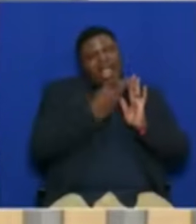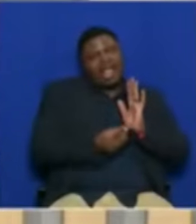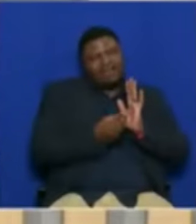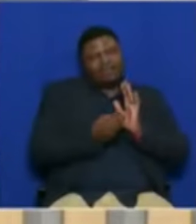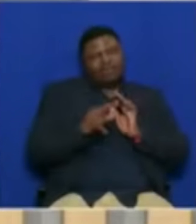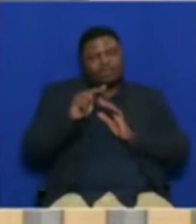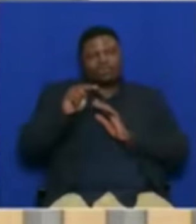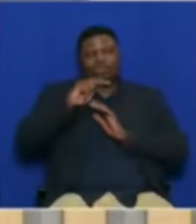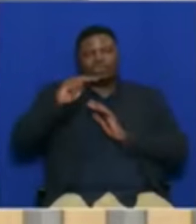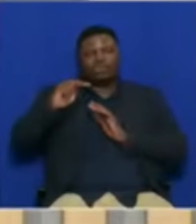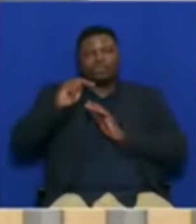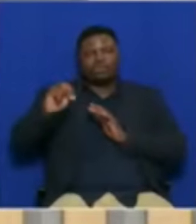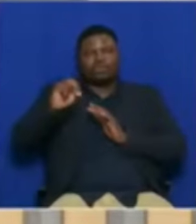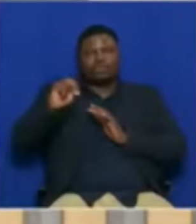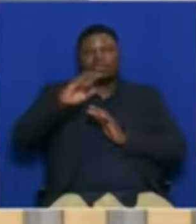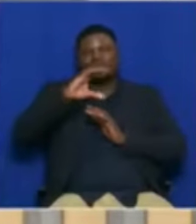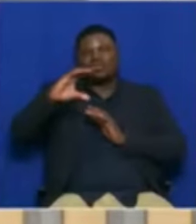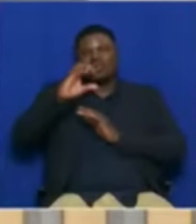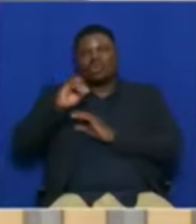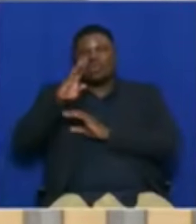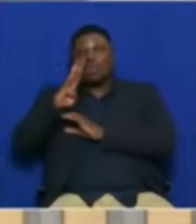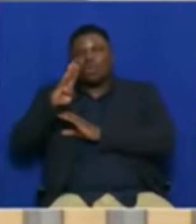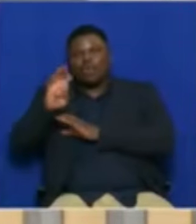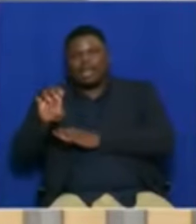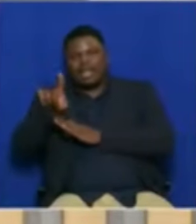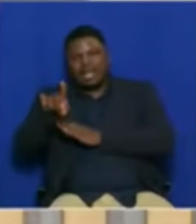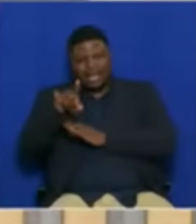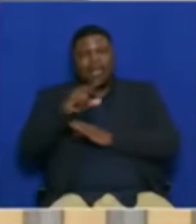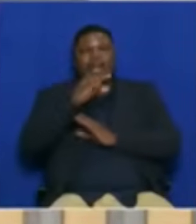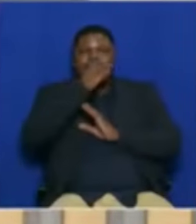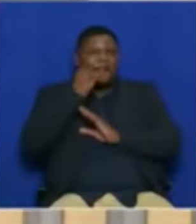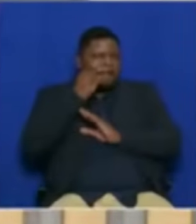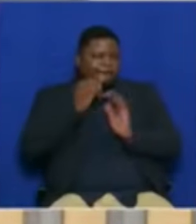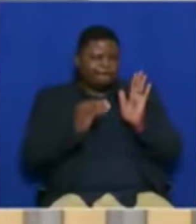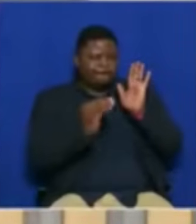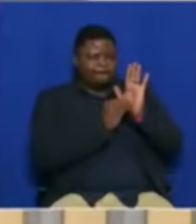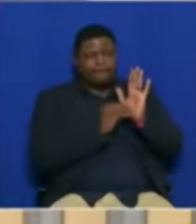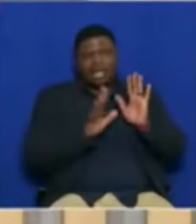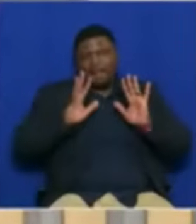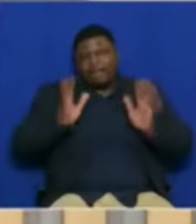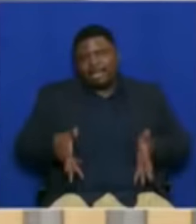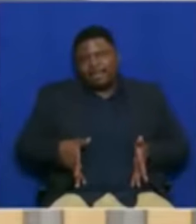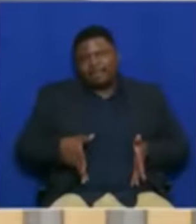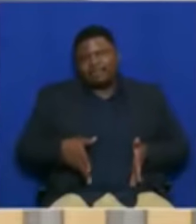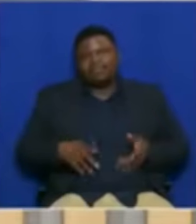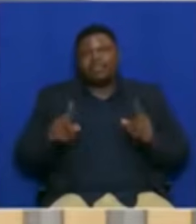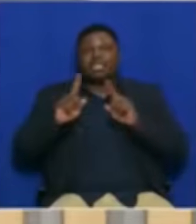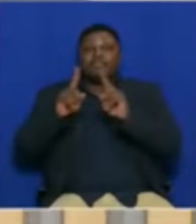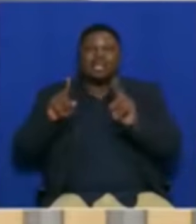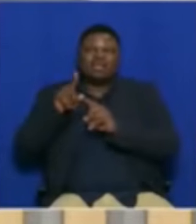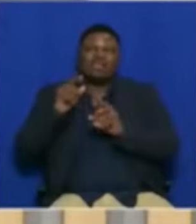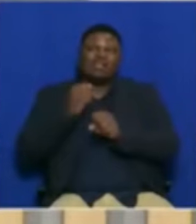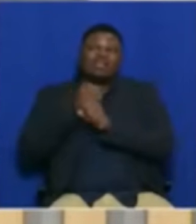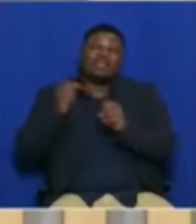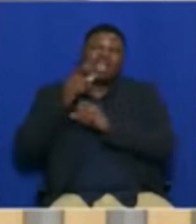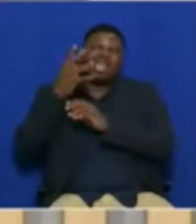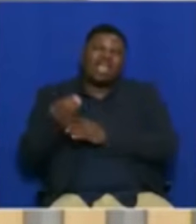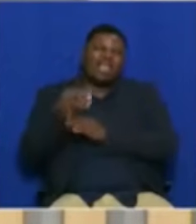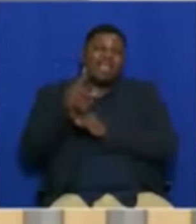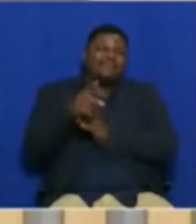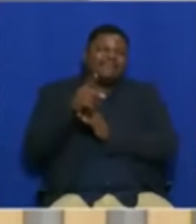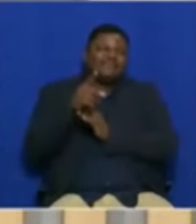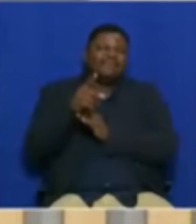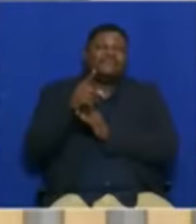head. So basically, if a letter goes out of your office, it carries the component head's details and you sign on behalf of him. So that's